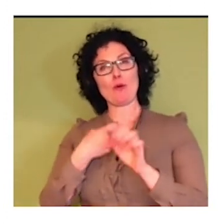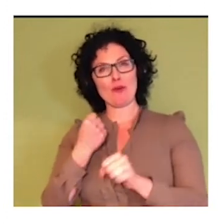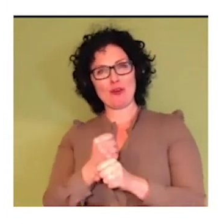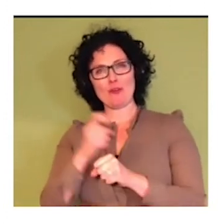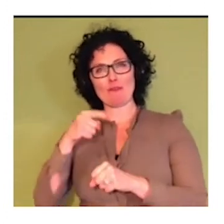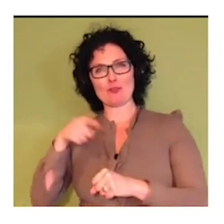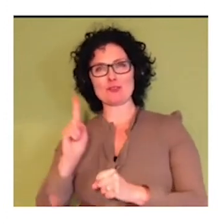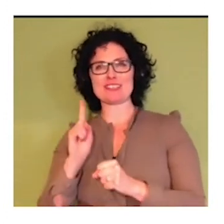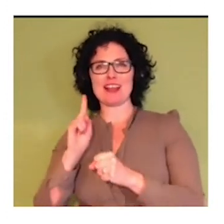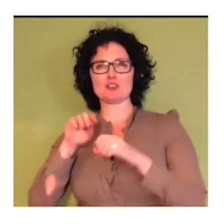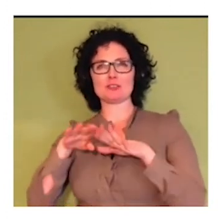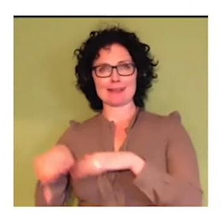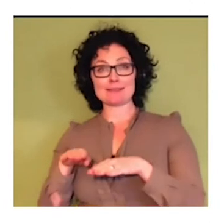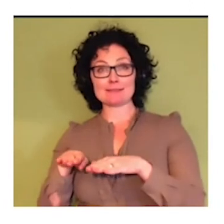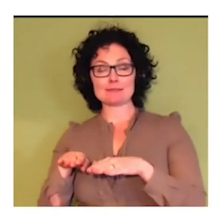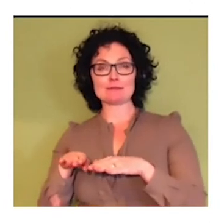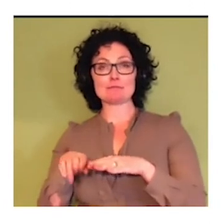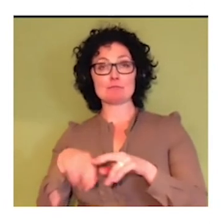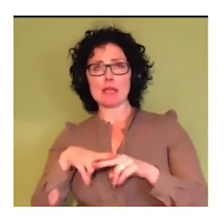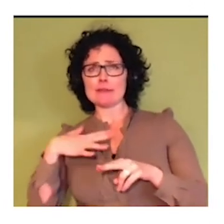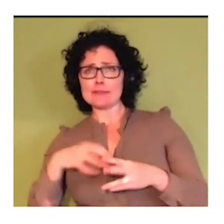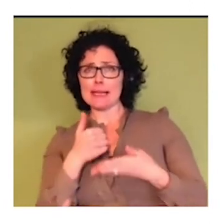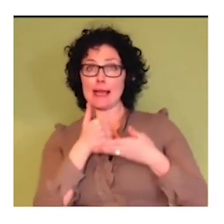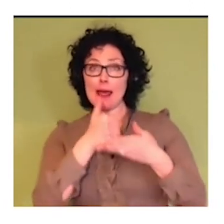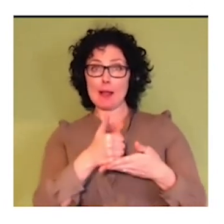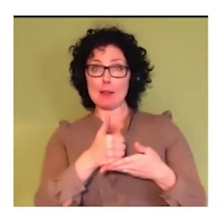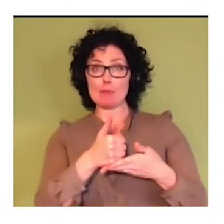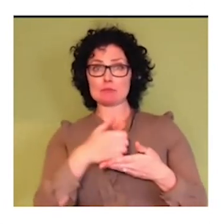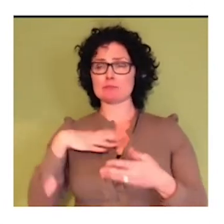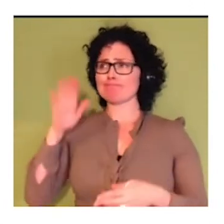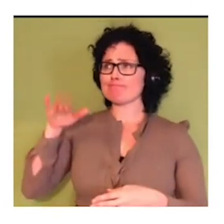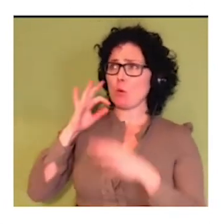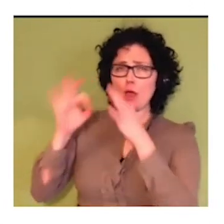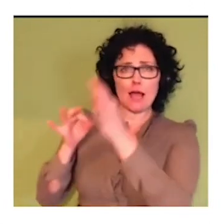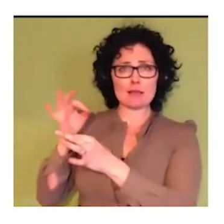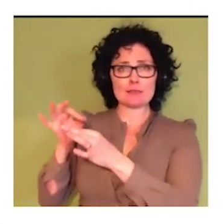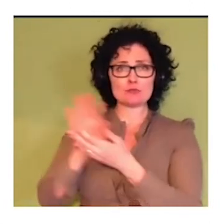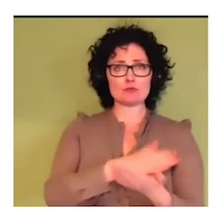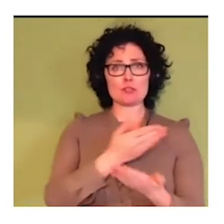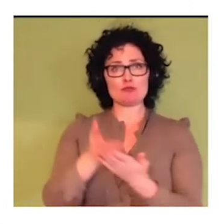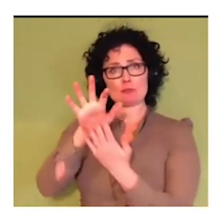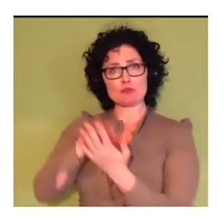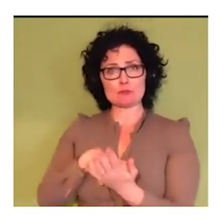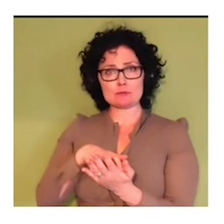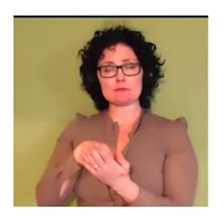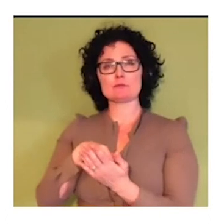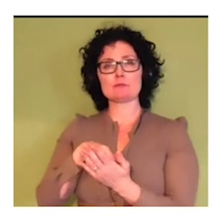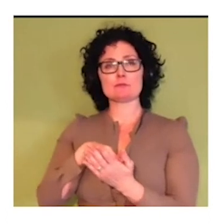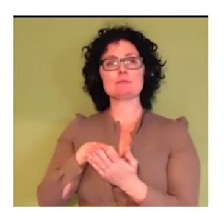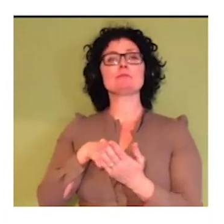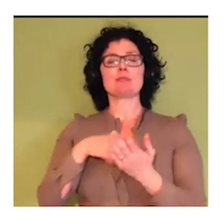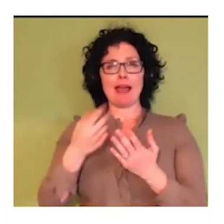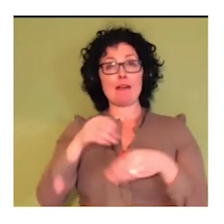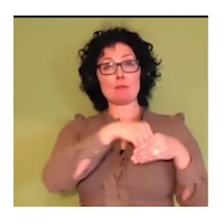www.ukaaf.org/standards. If you're looking for somebody to help you with transcription, UKAAF have a members page. I've given the web address